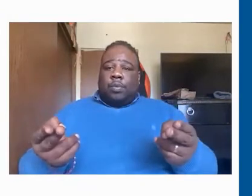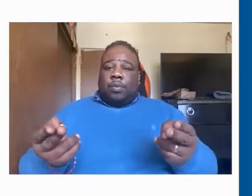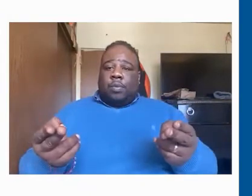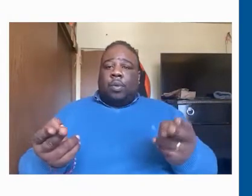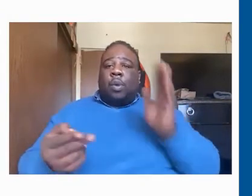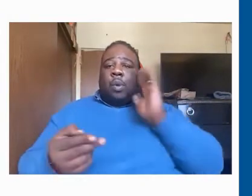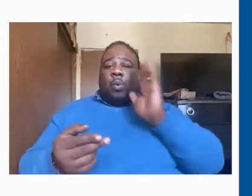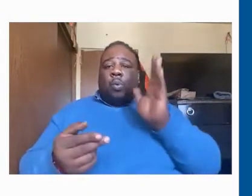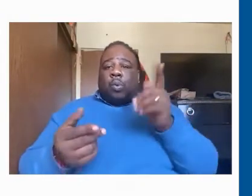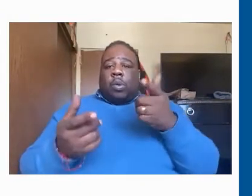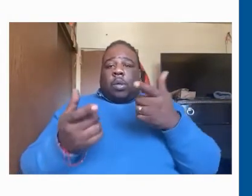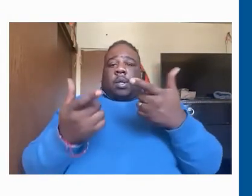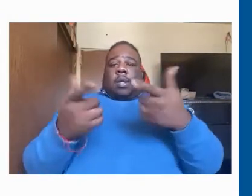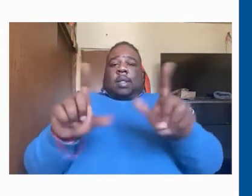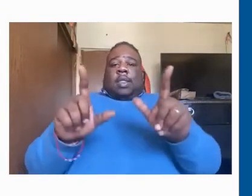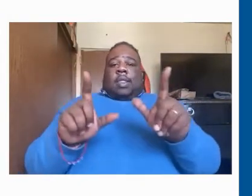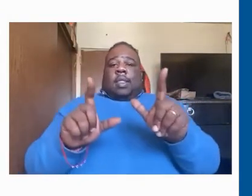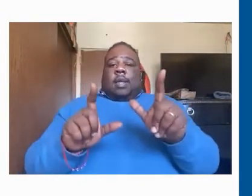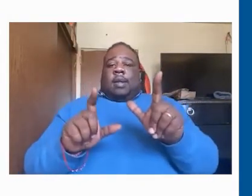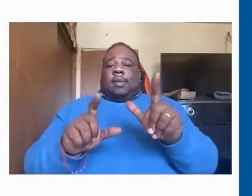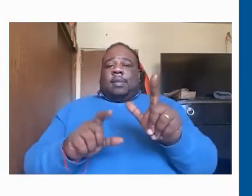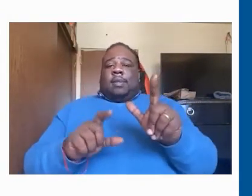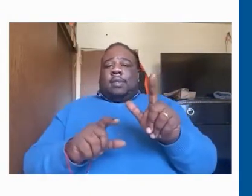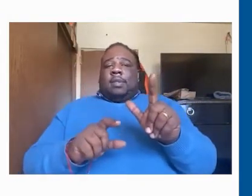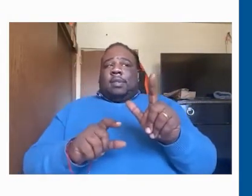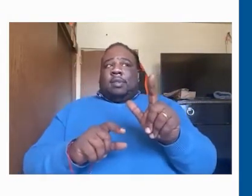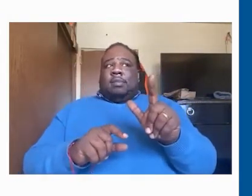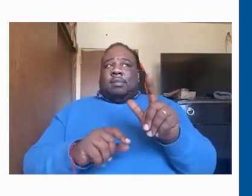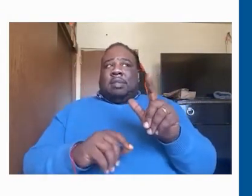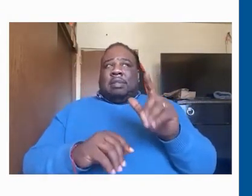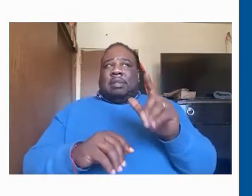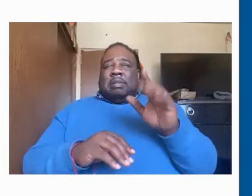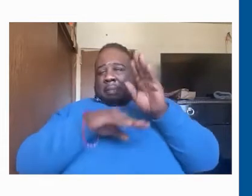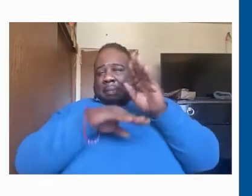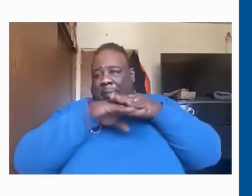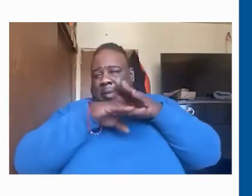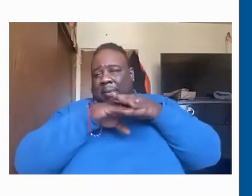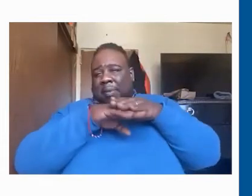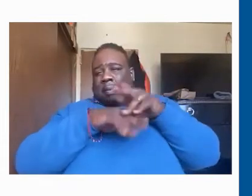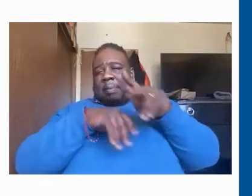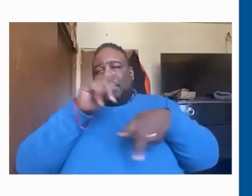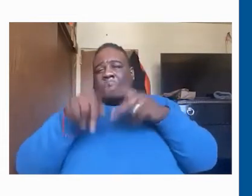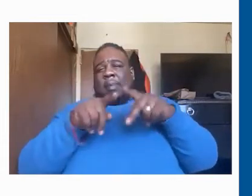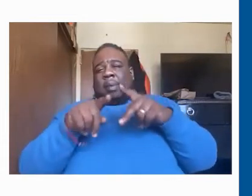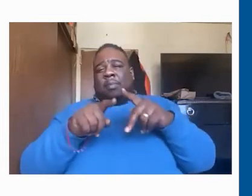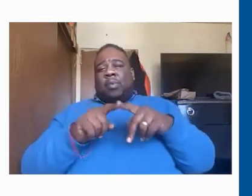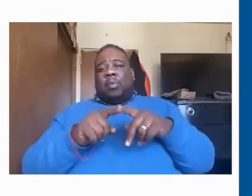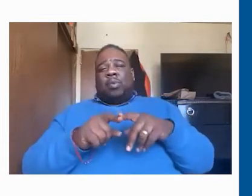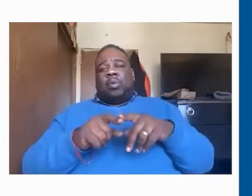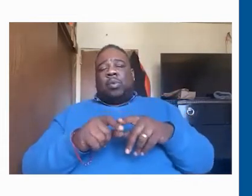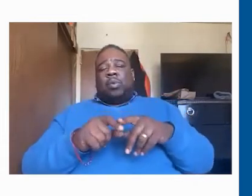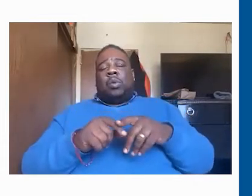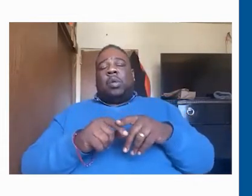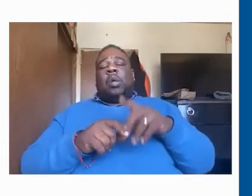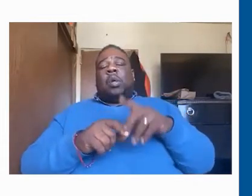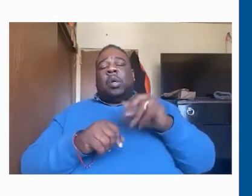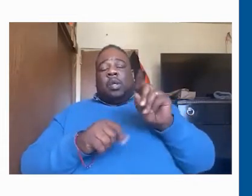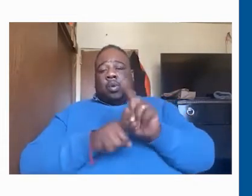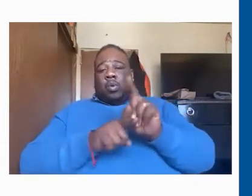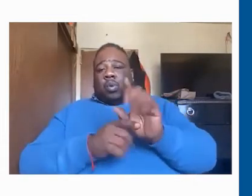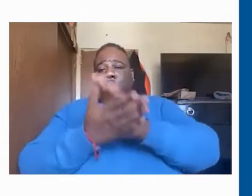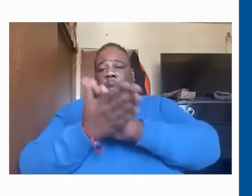allow a minimal amount of people, would be less capacity. And also, in addition to that, too, cleaning would be a priority, working